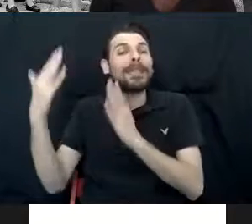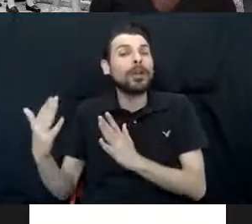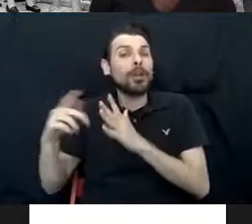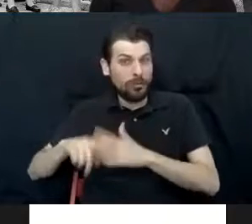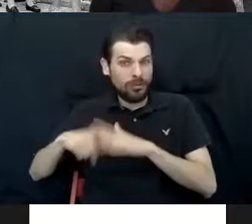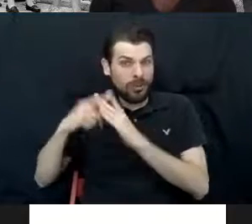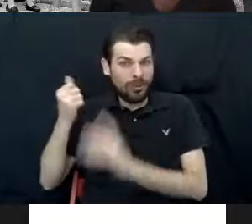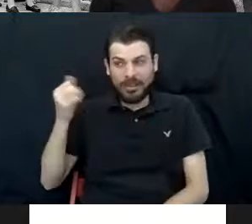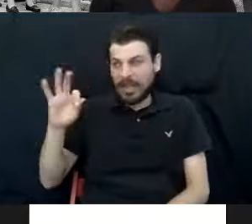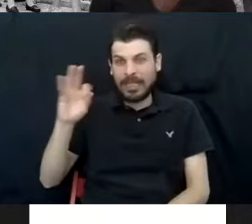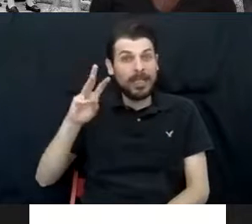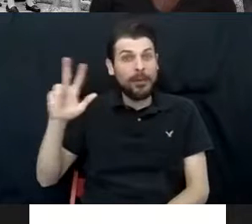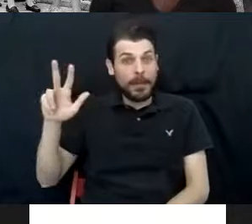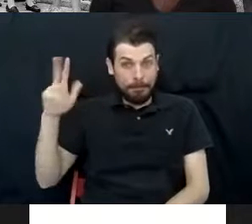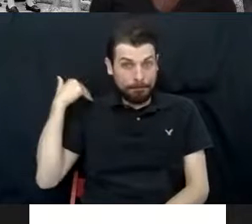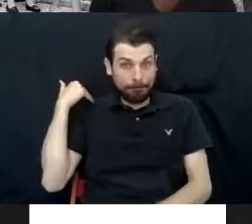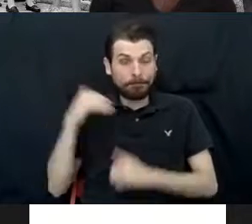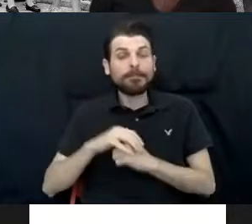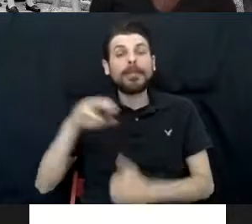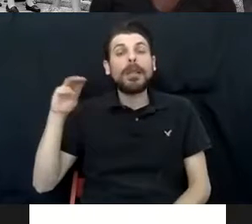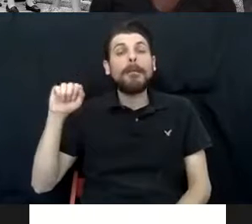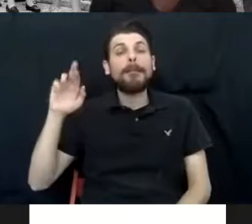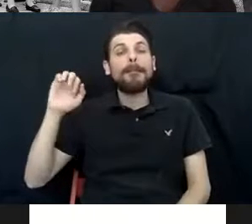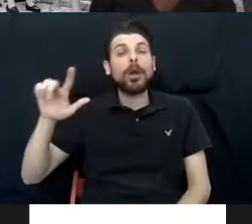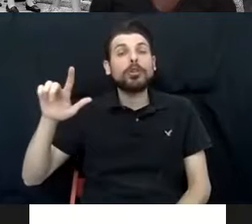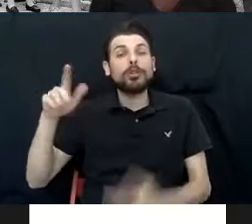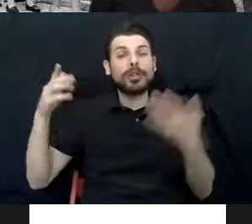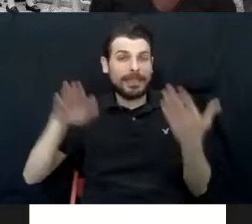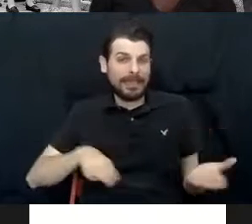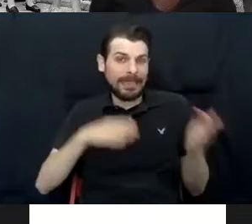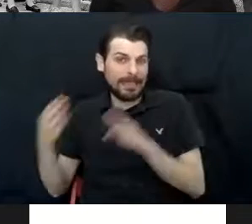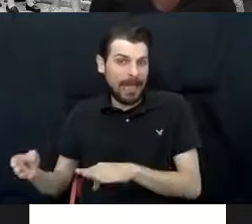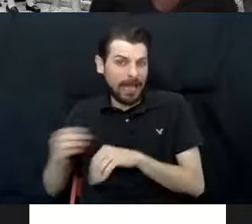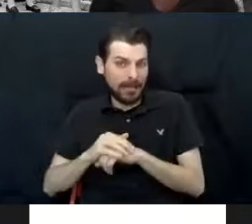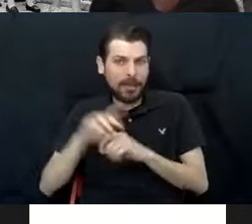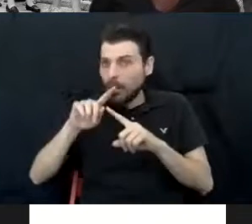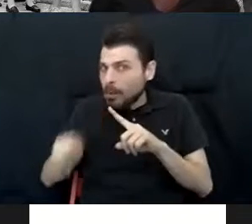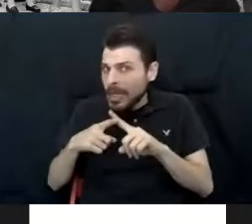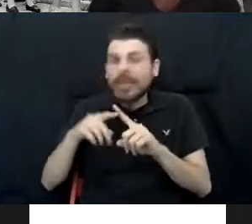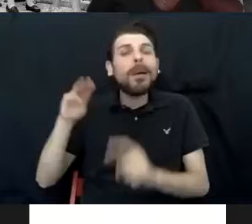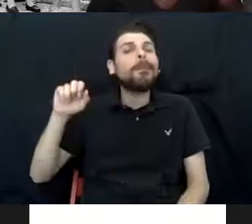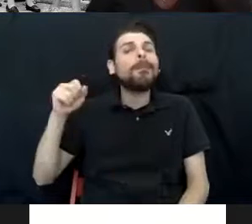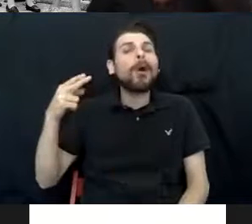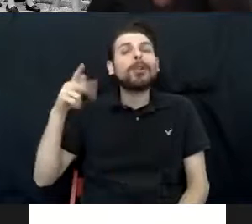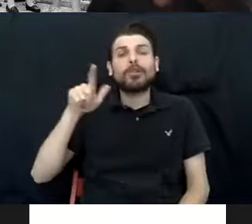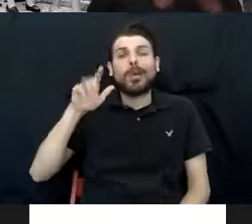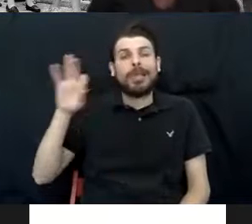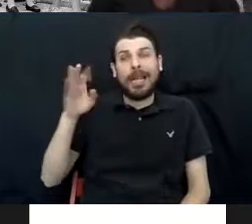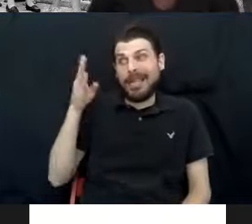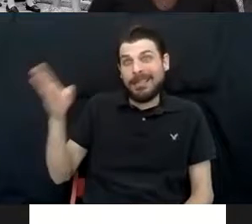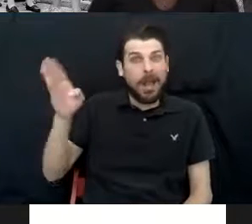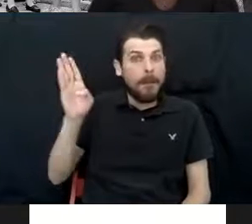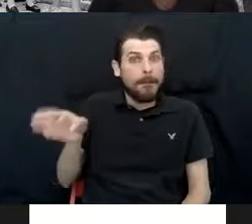1963. Marshall died from the coronavirus on March 29th in Brooklyn, New York.